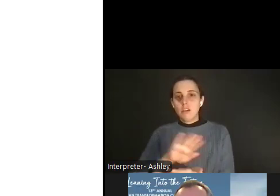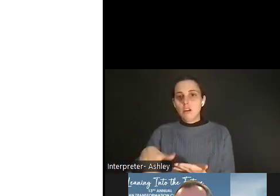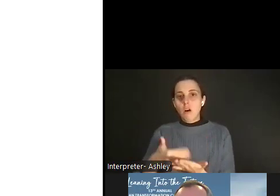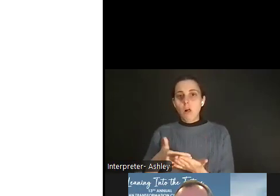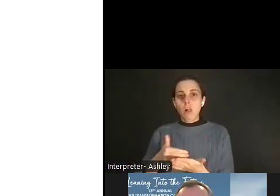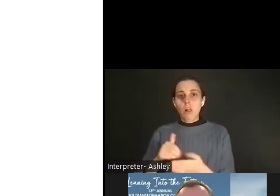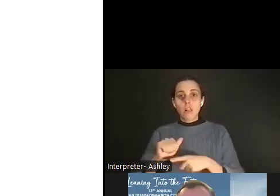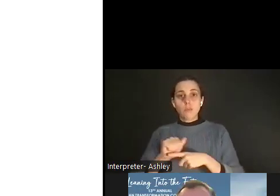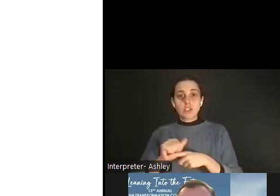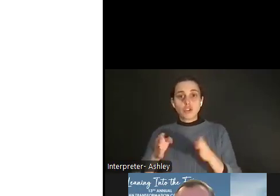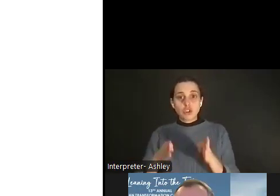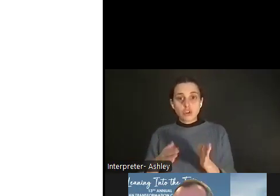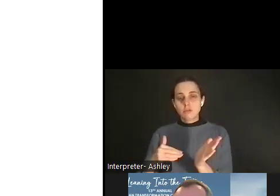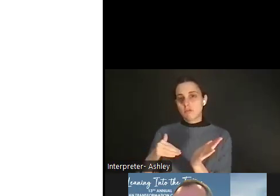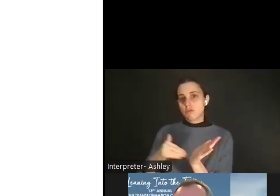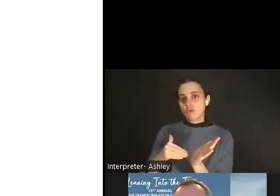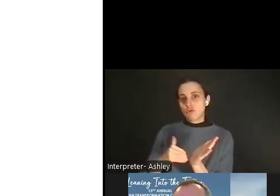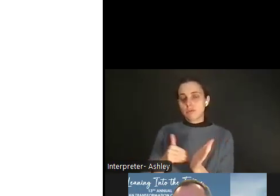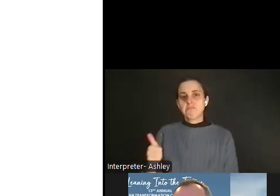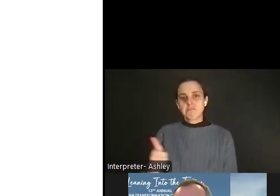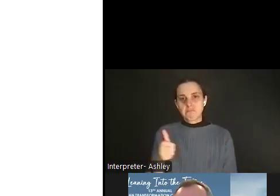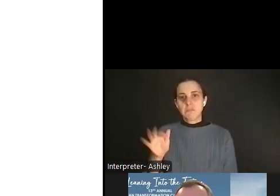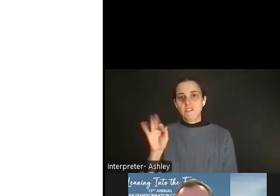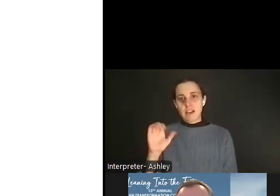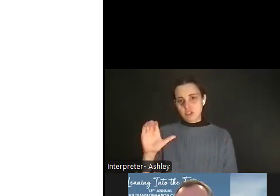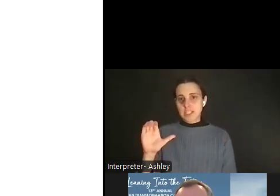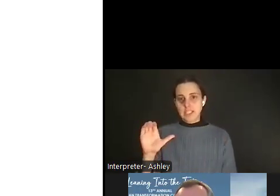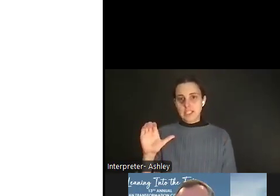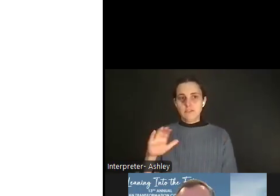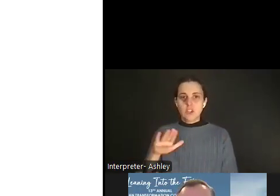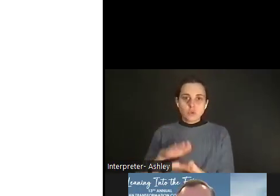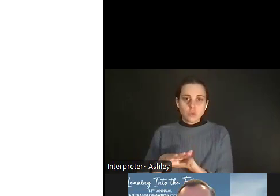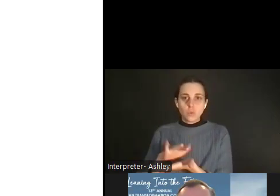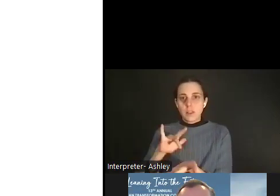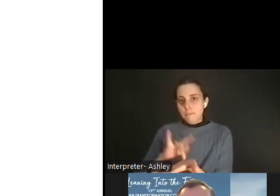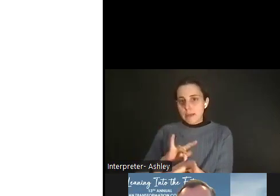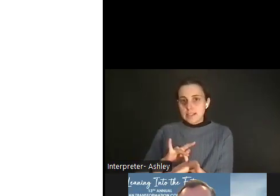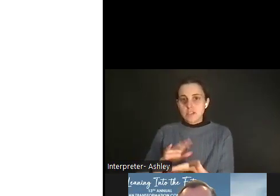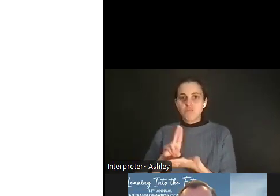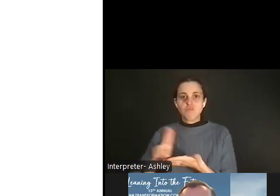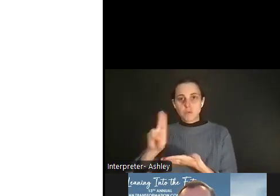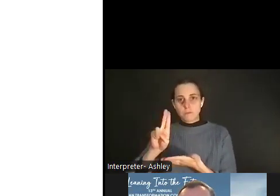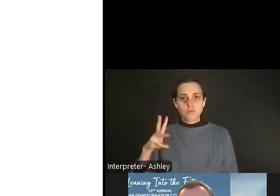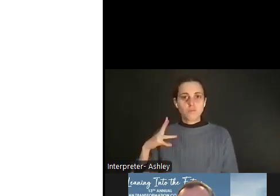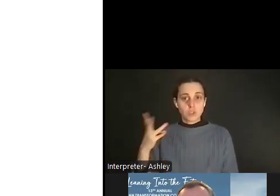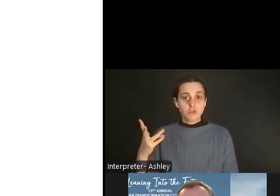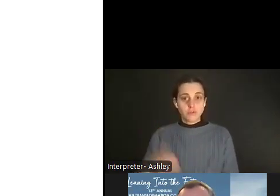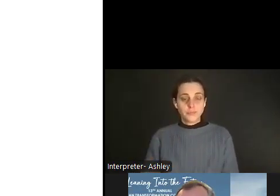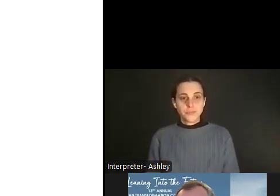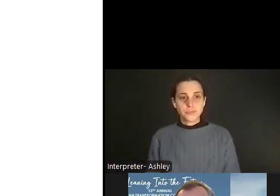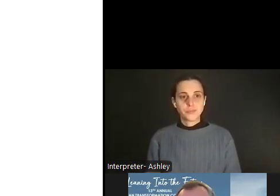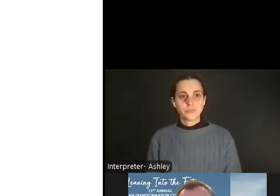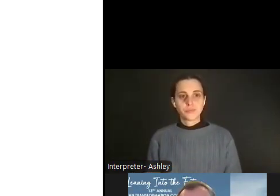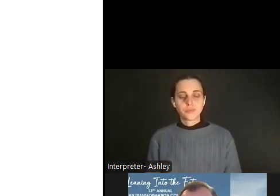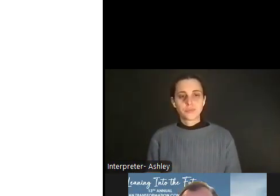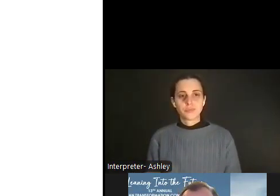are also faculty at the School of Medicine for University of Washington. Our